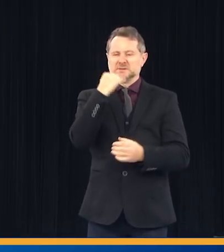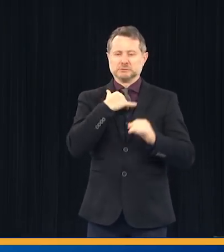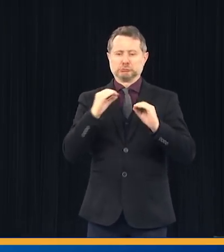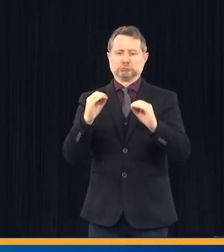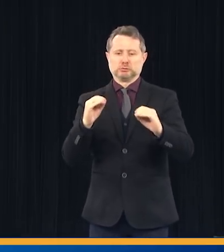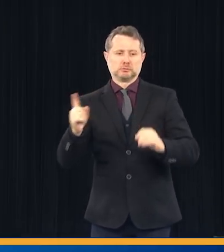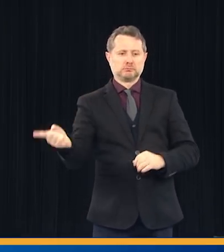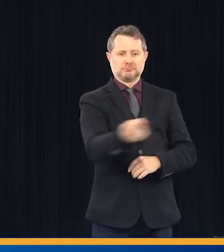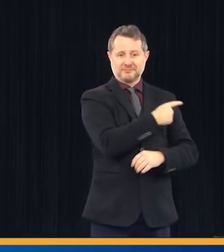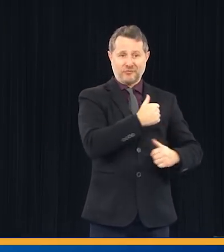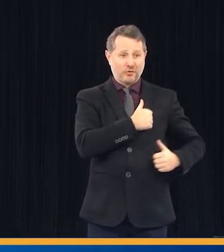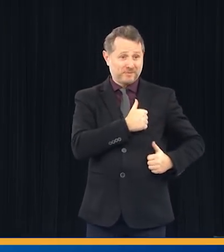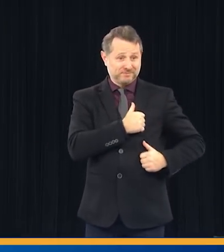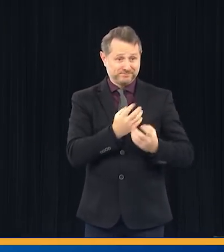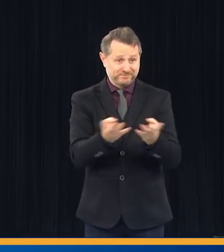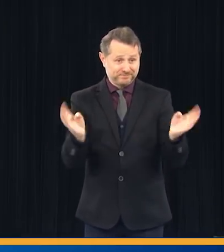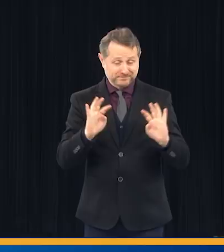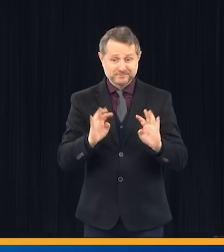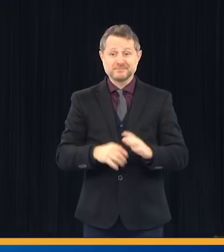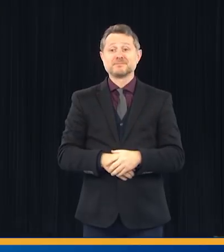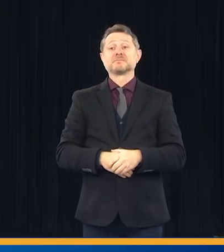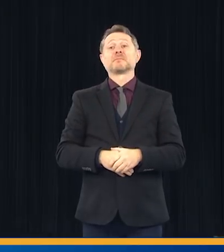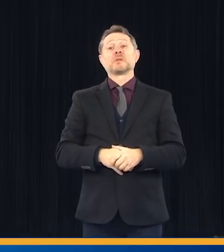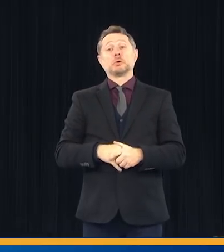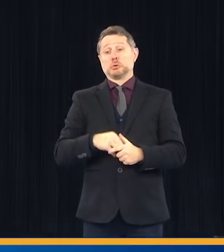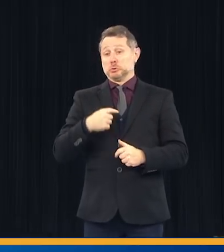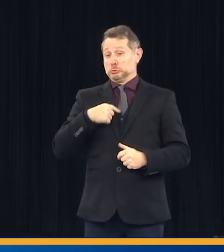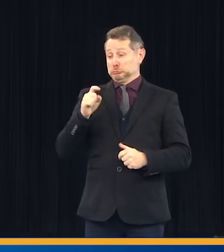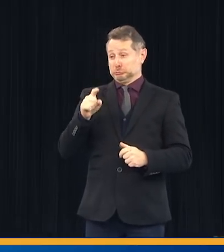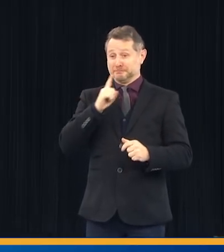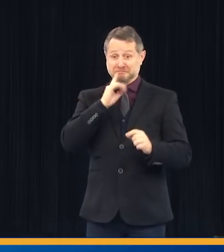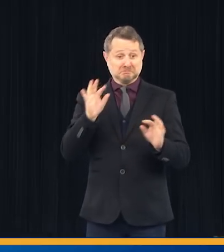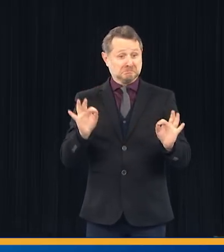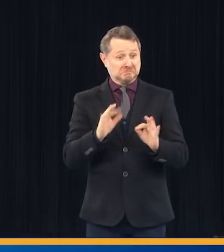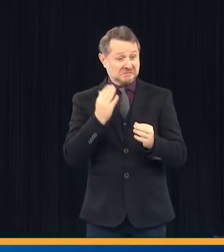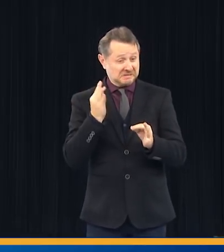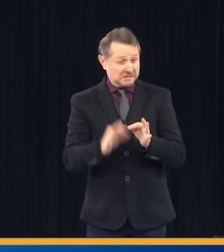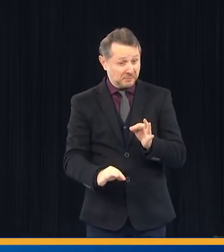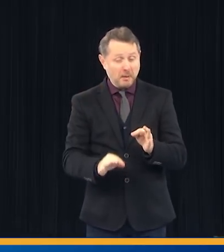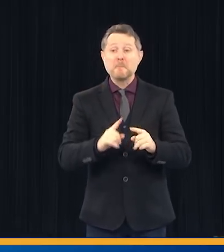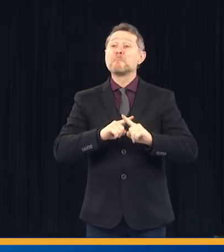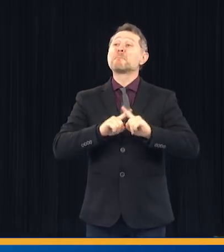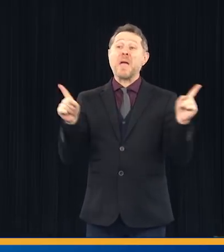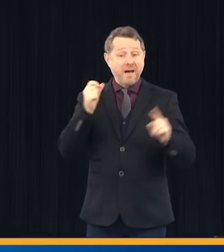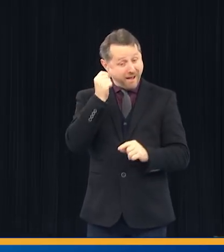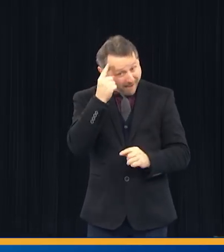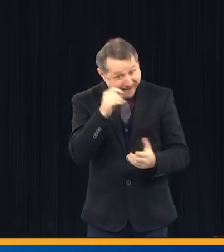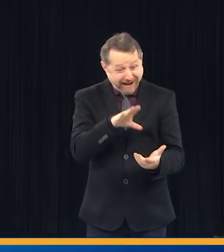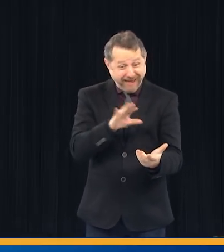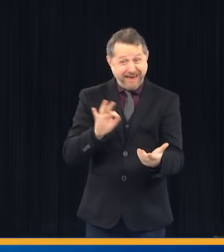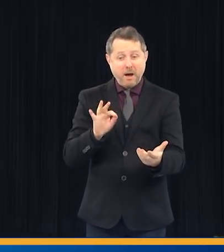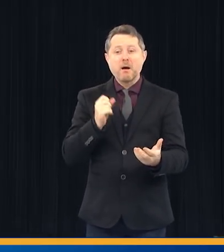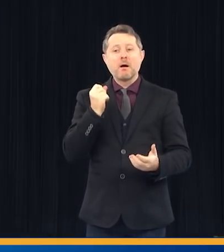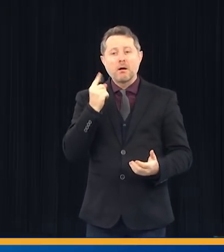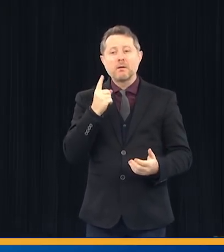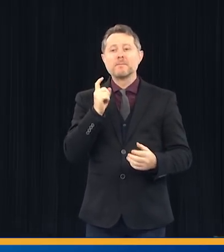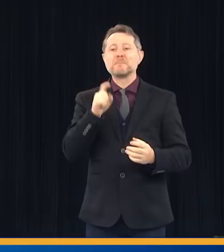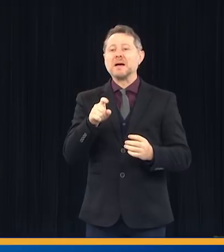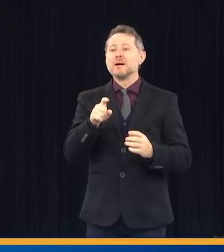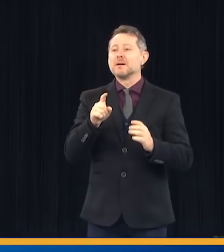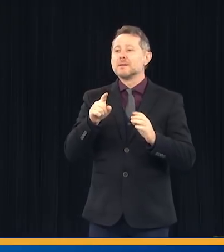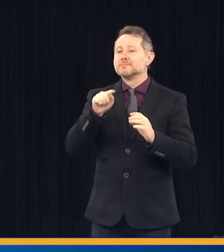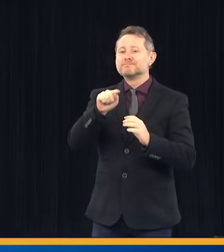is relatively simple to operate, but you need a lot of people to operate